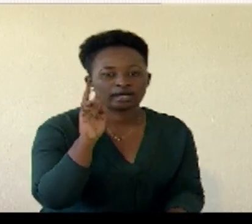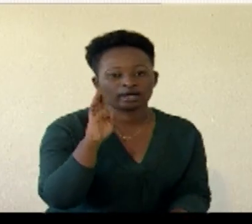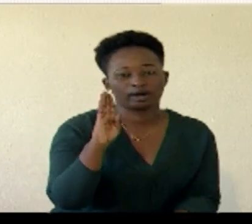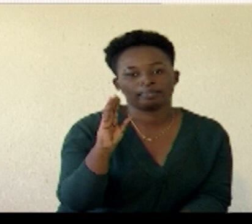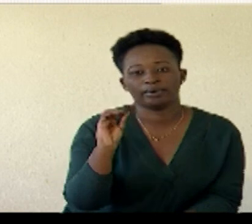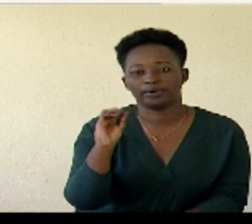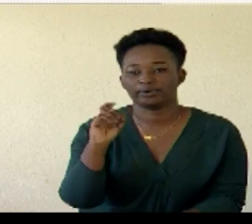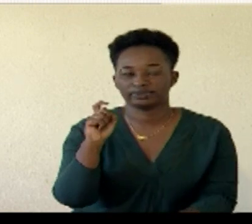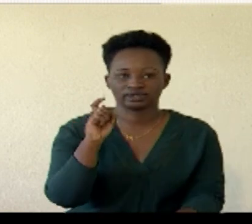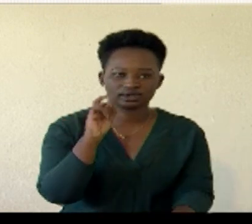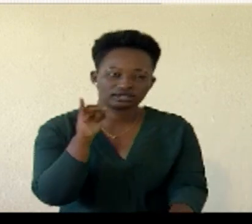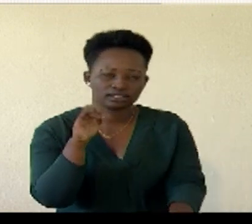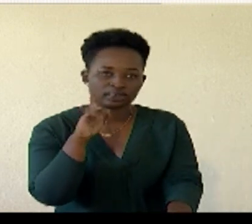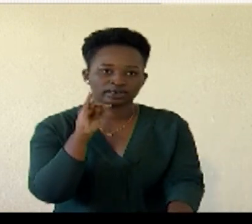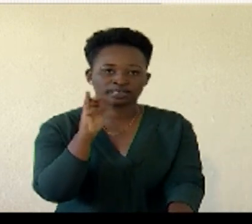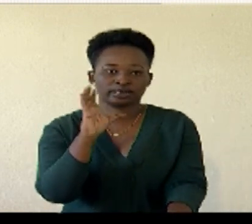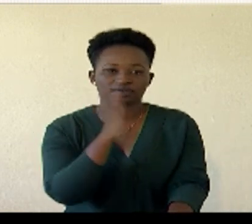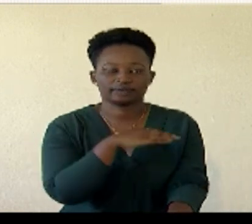for example,